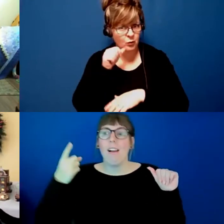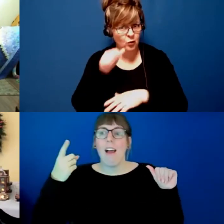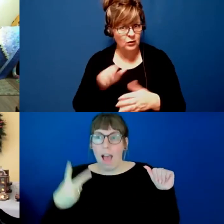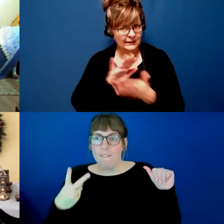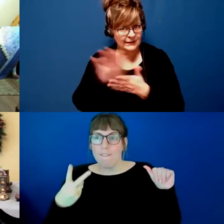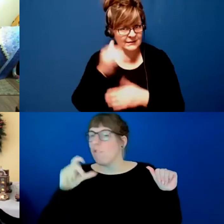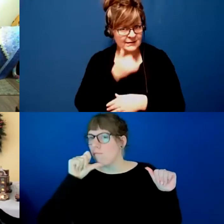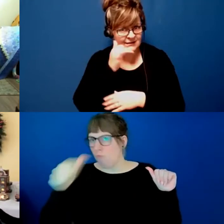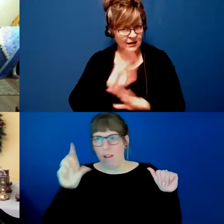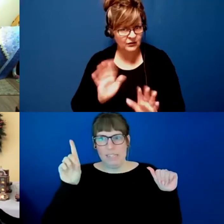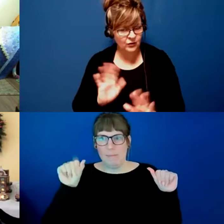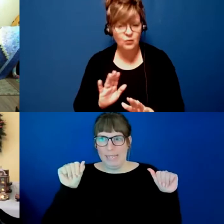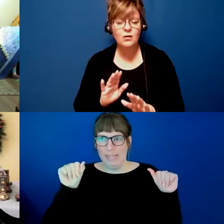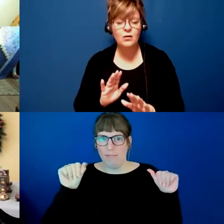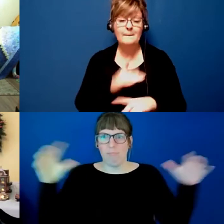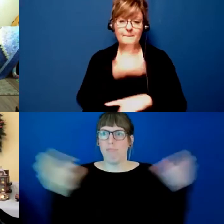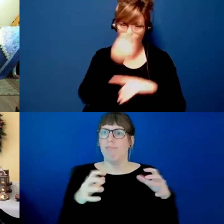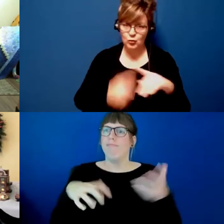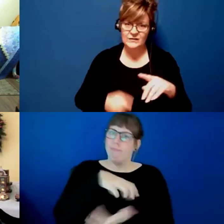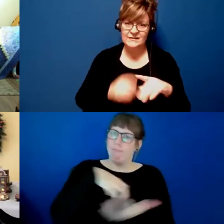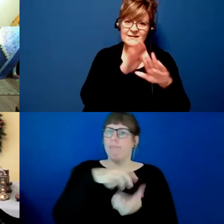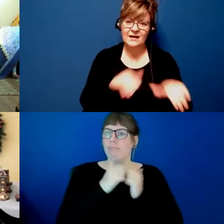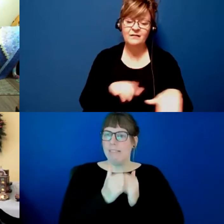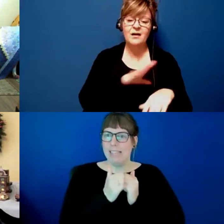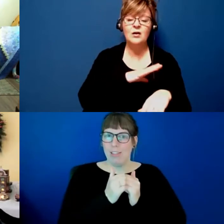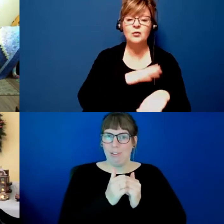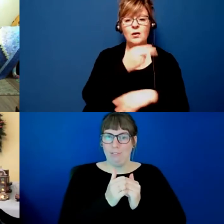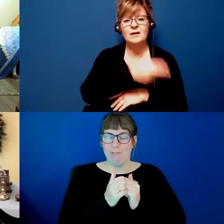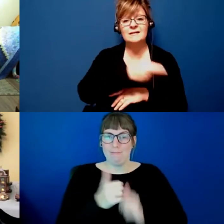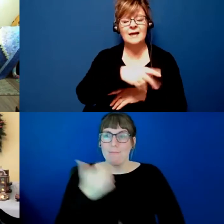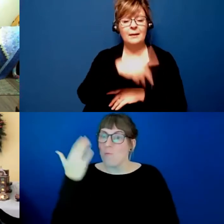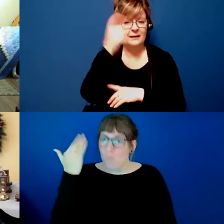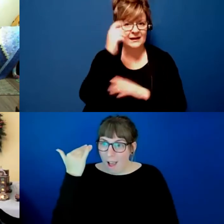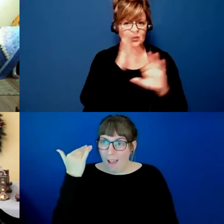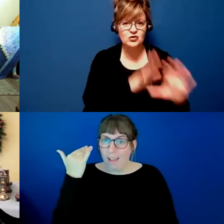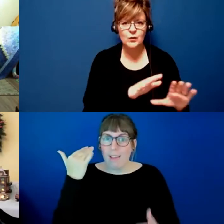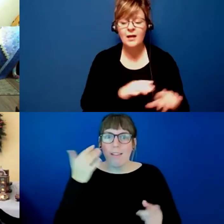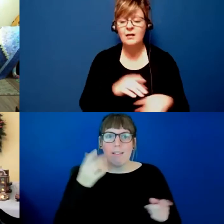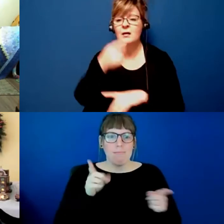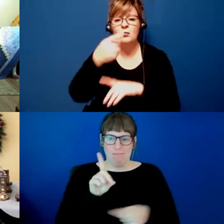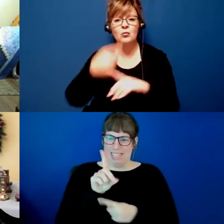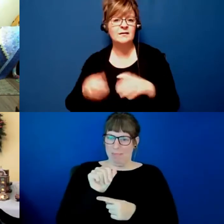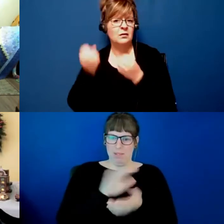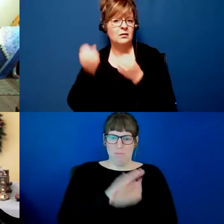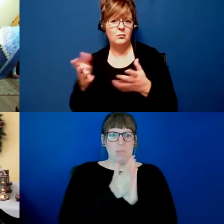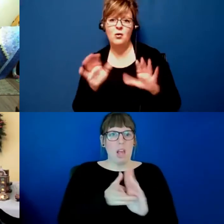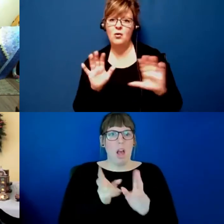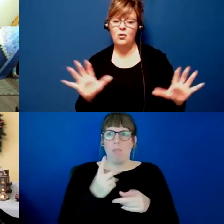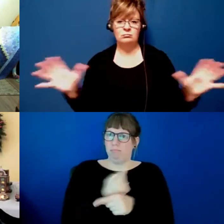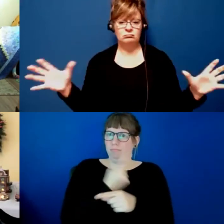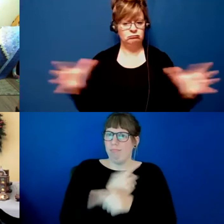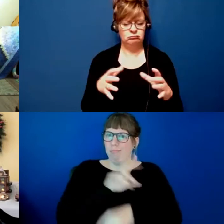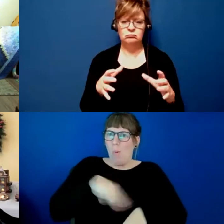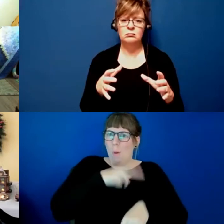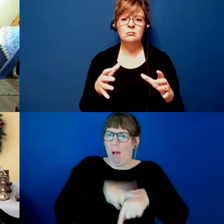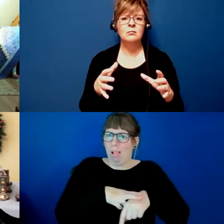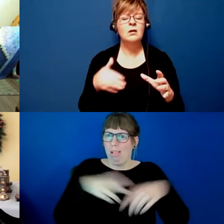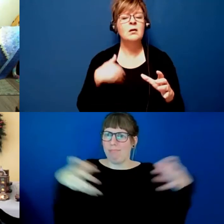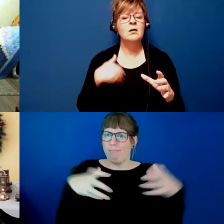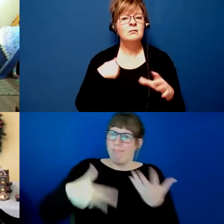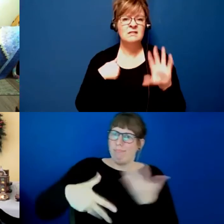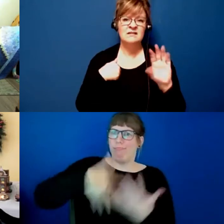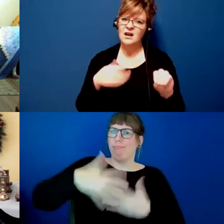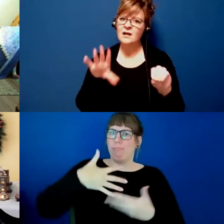don't. And the method there is that it normalizes disability. Love that. And it